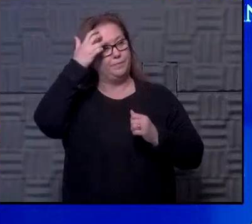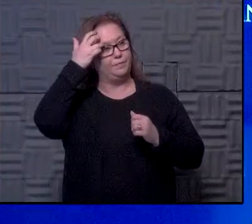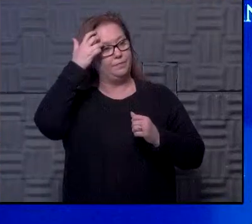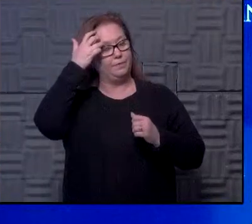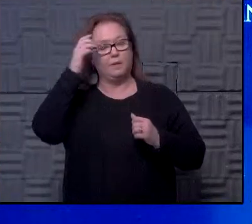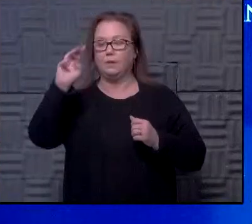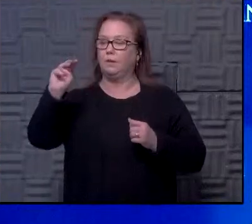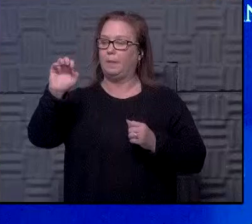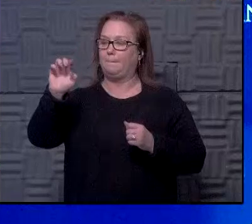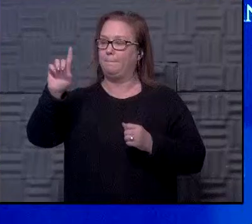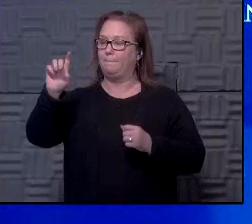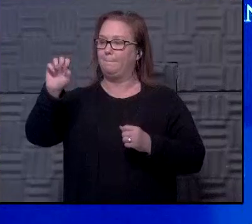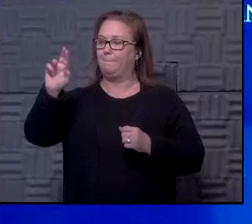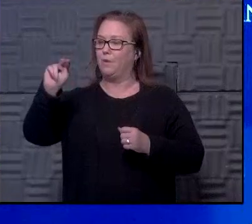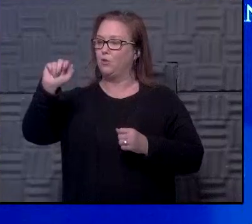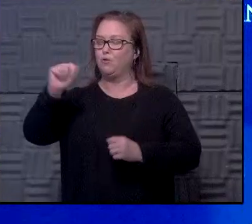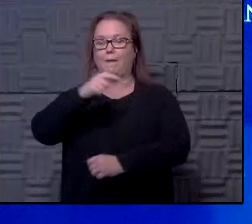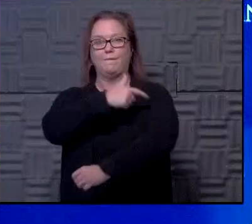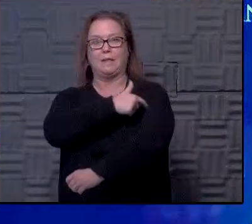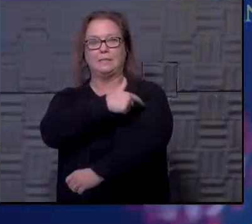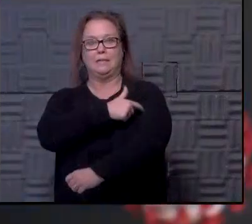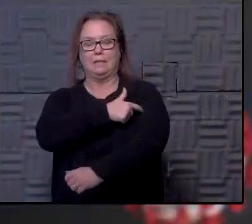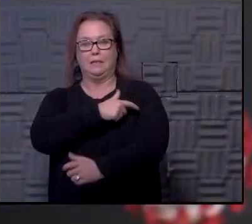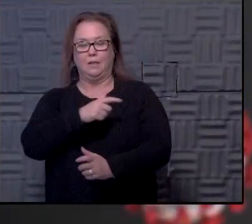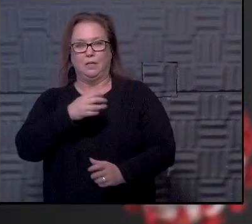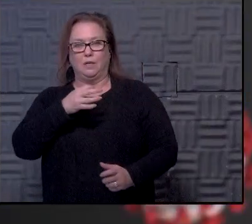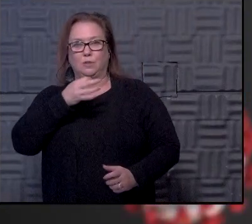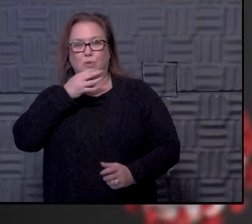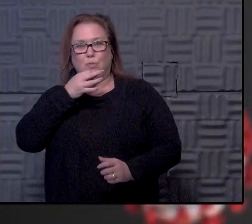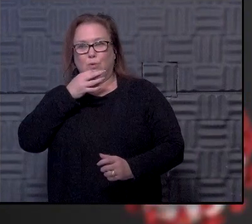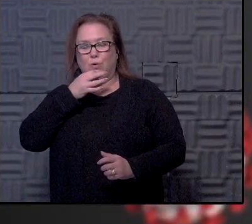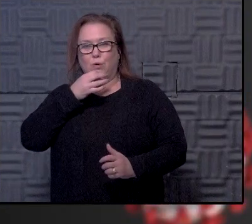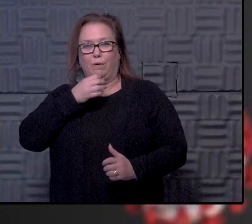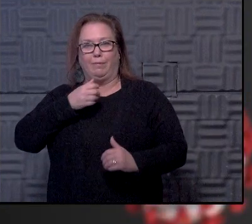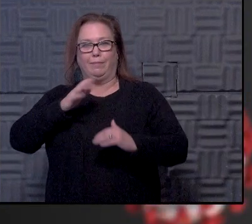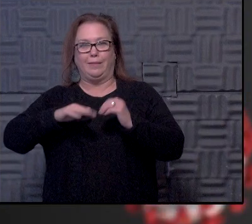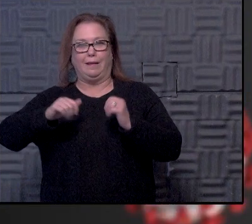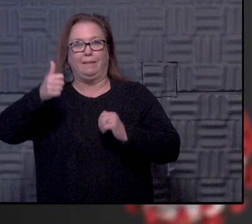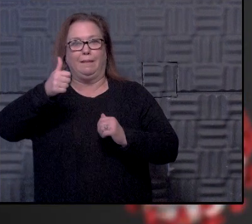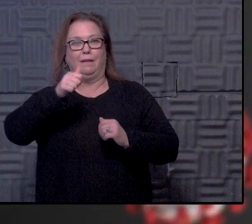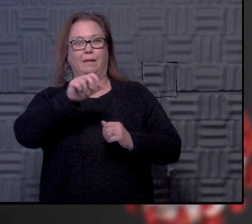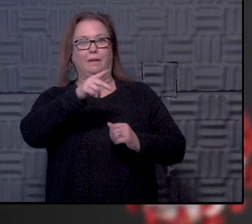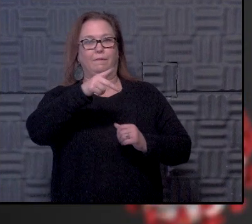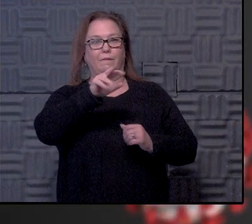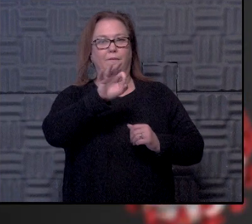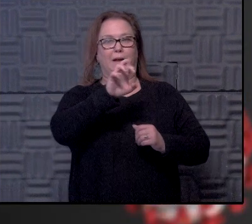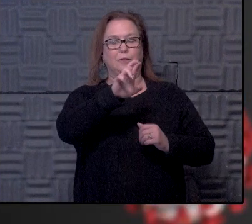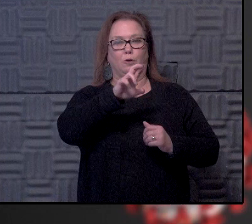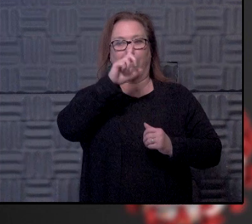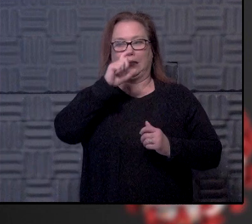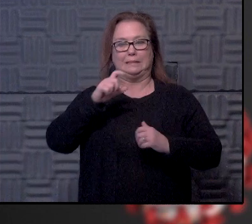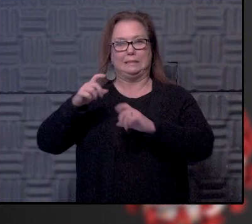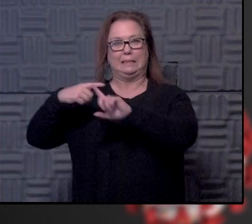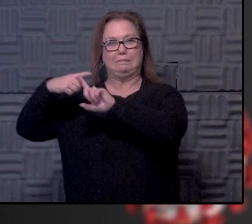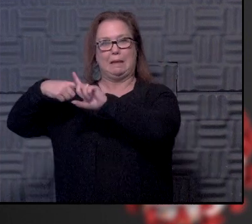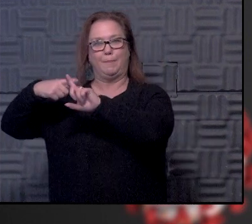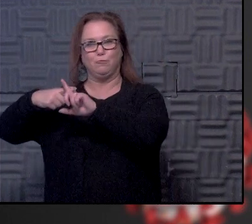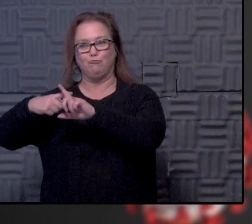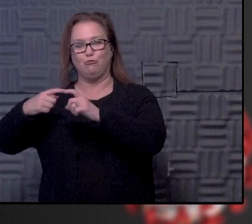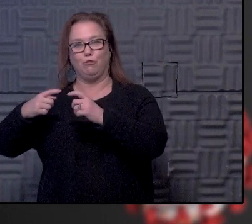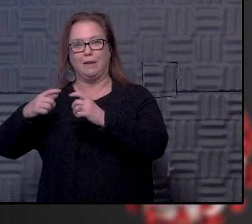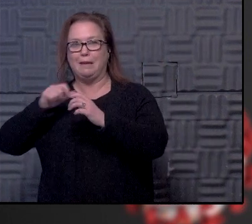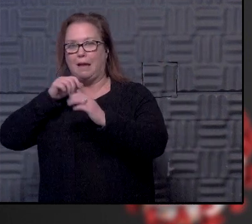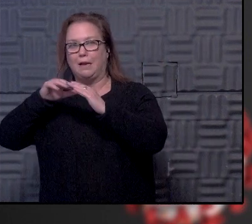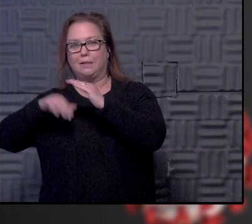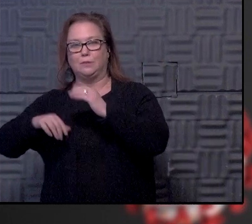about Moderna vaccine. A lot of people want to know, is it going to roll out faster than Pfizer because it has to be kept less cold? And they also want to